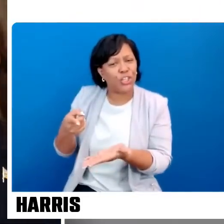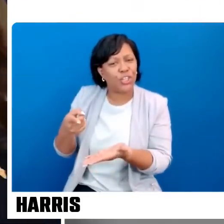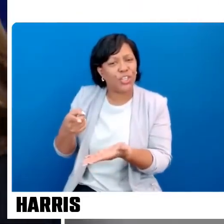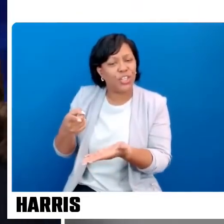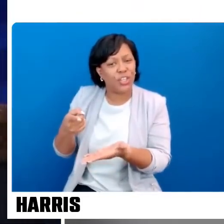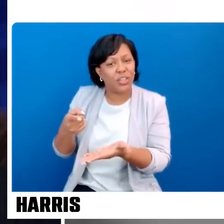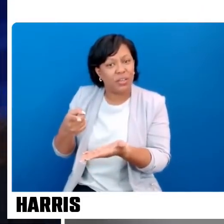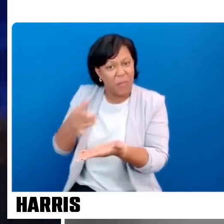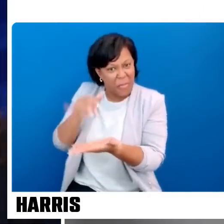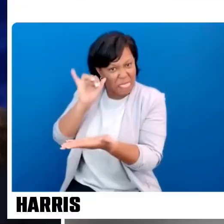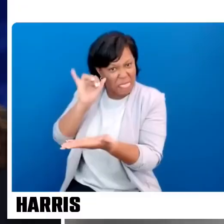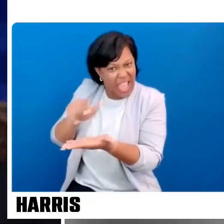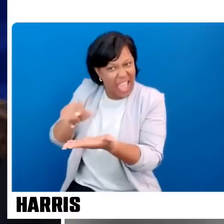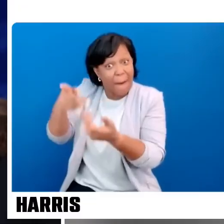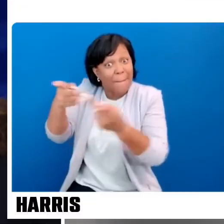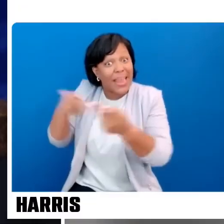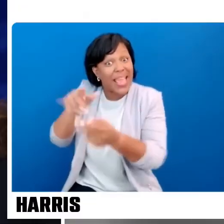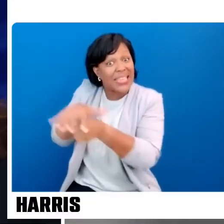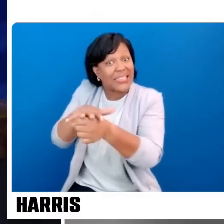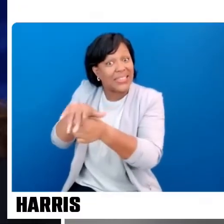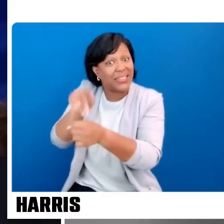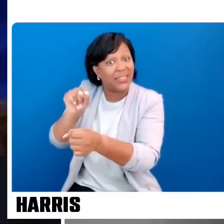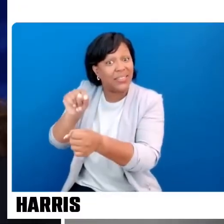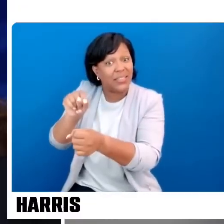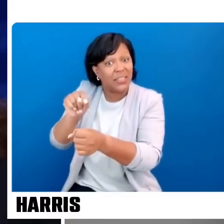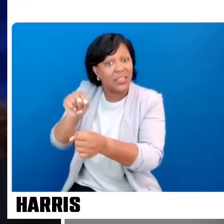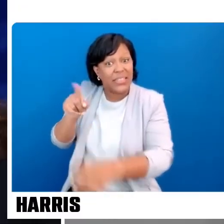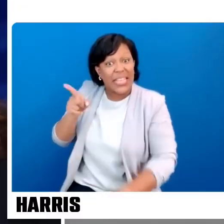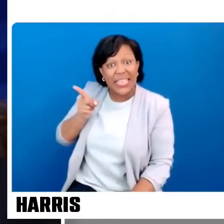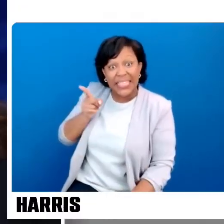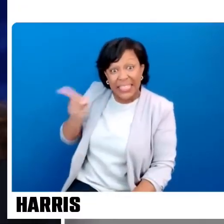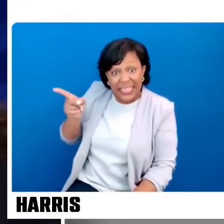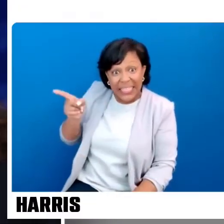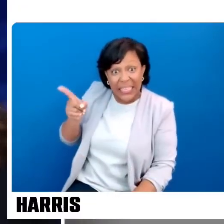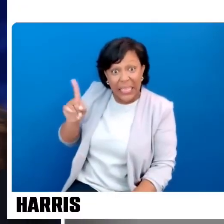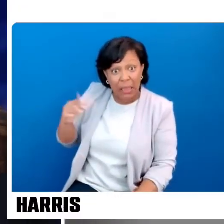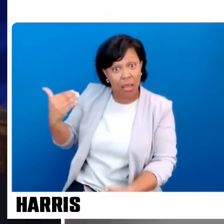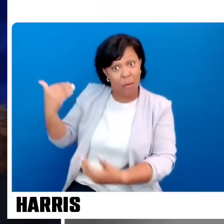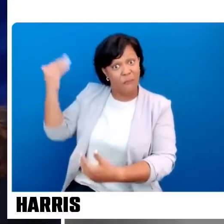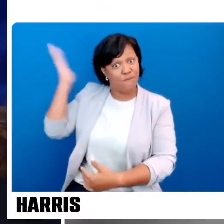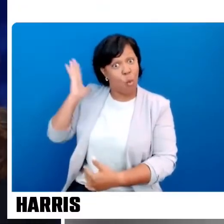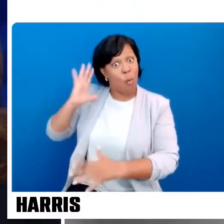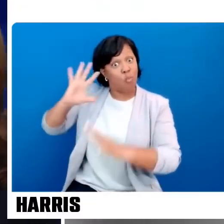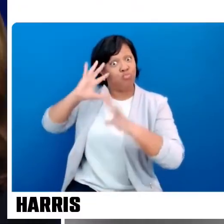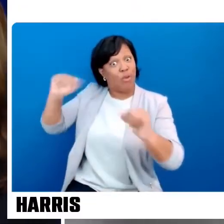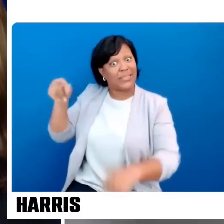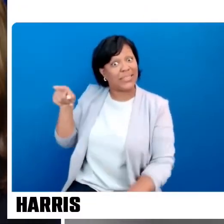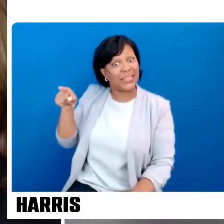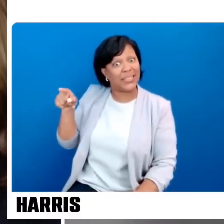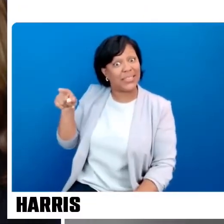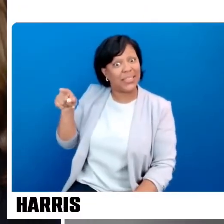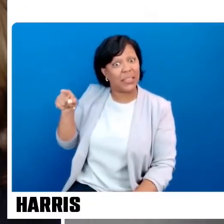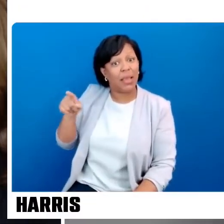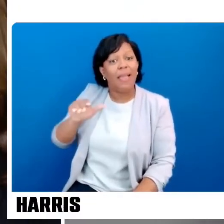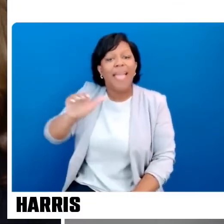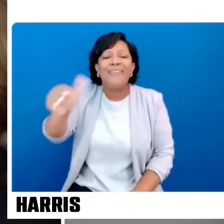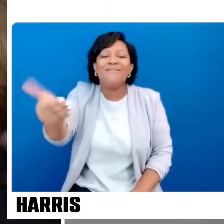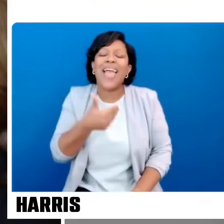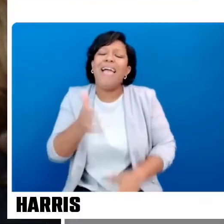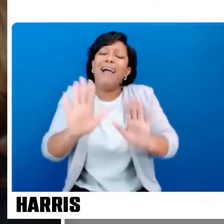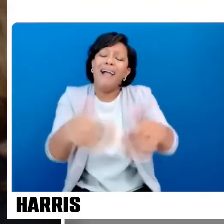former president, as president, invited them to Camp David because he does not,